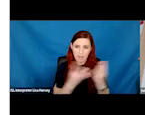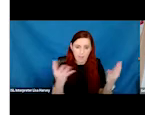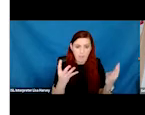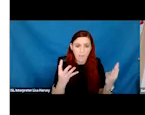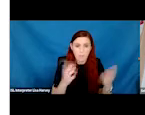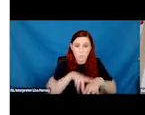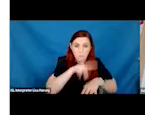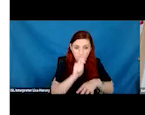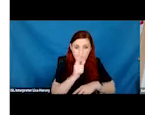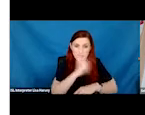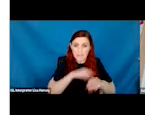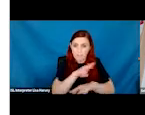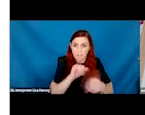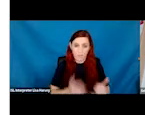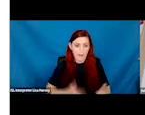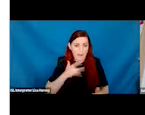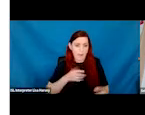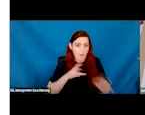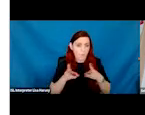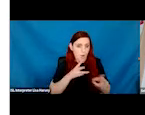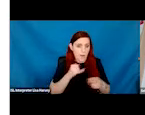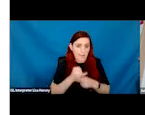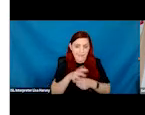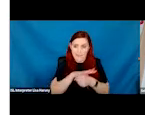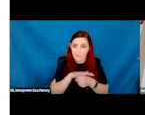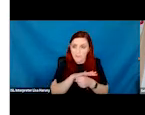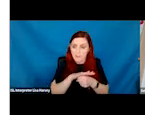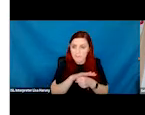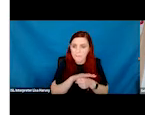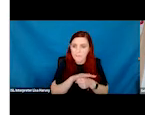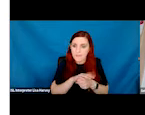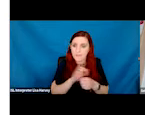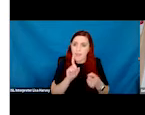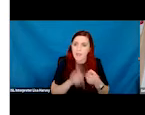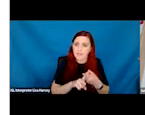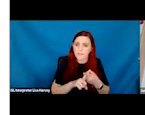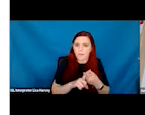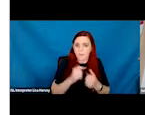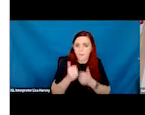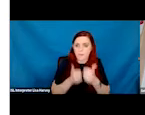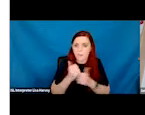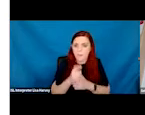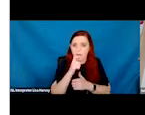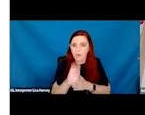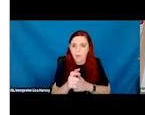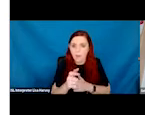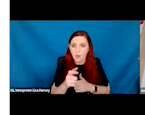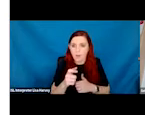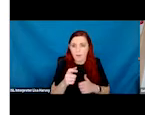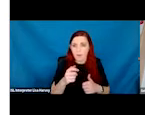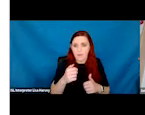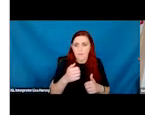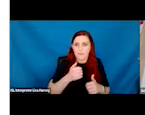people who live, work, or study in the county. I also very appreciative to what I call my youth access